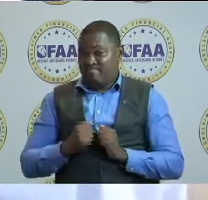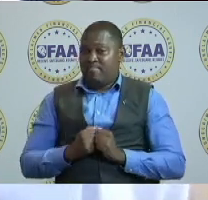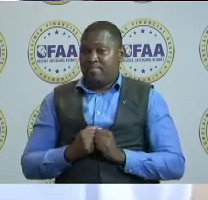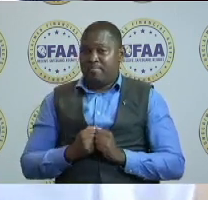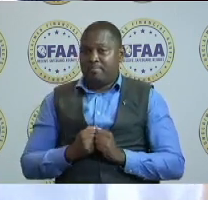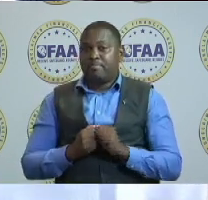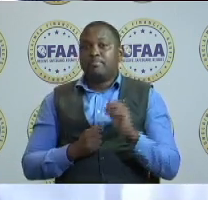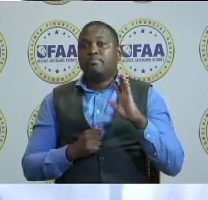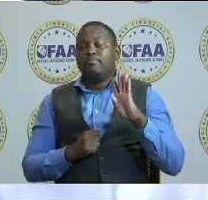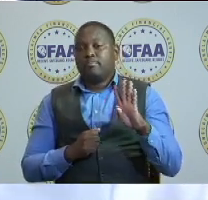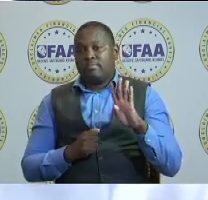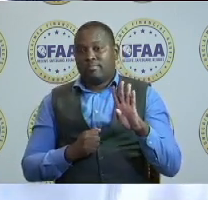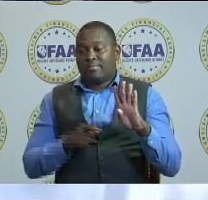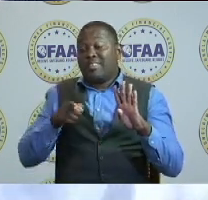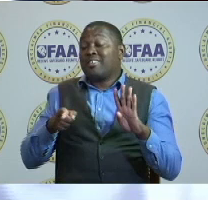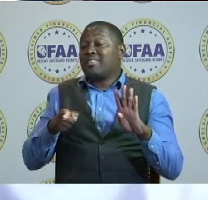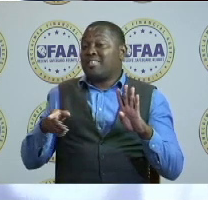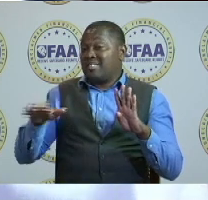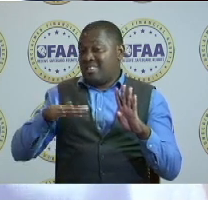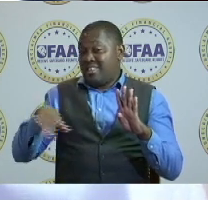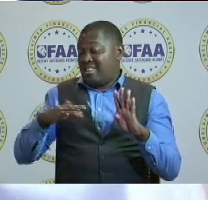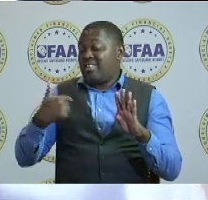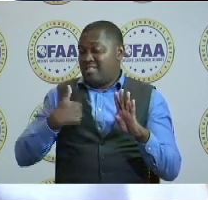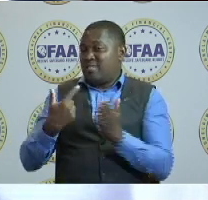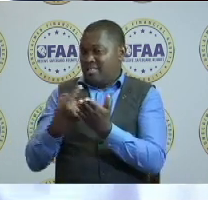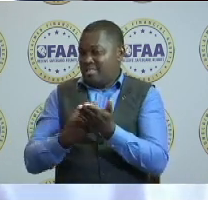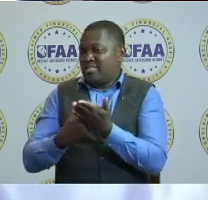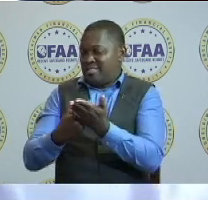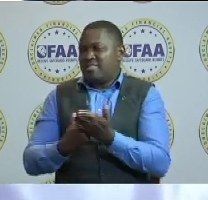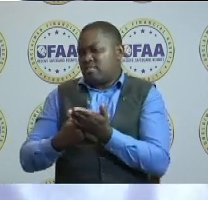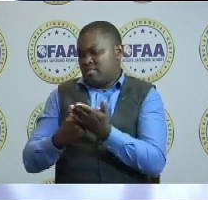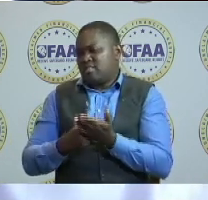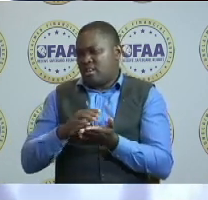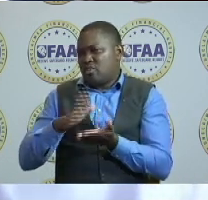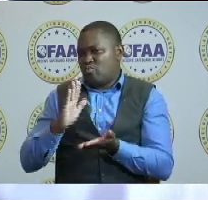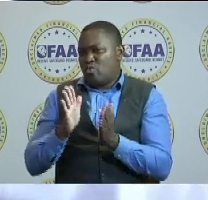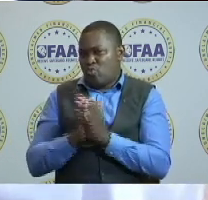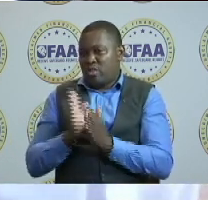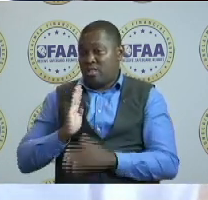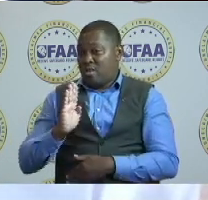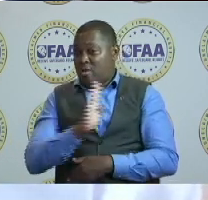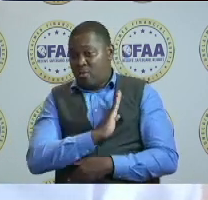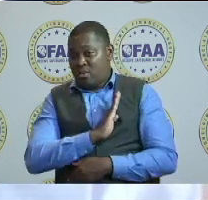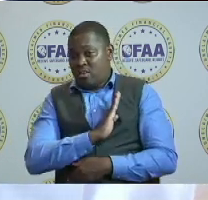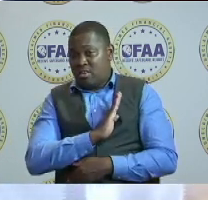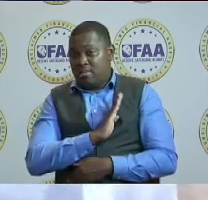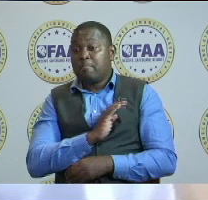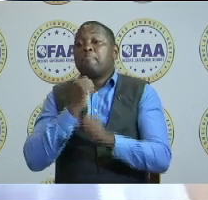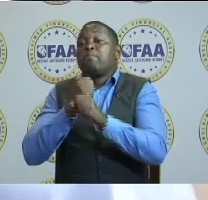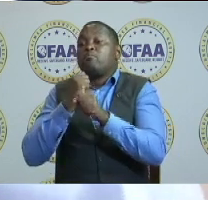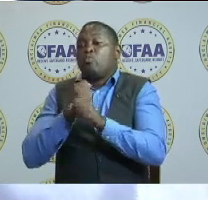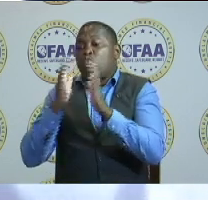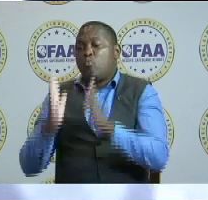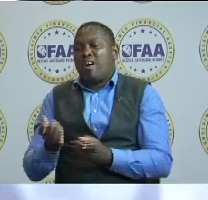this is an area that I have had quite some discussions with the management on the board, inadequate staff capacity